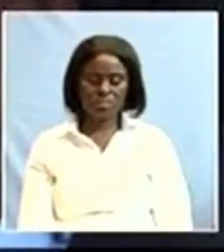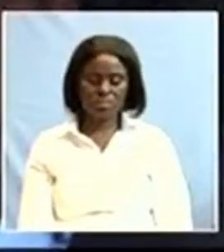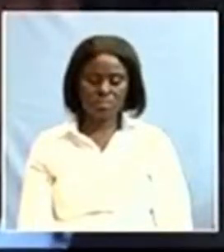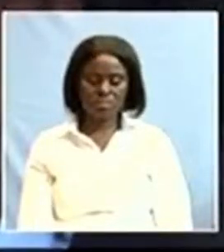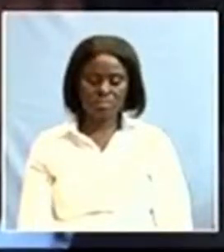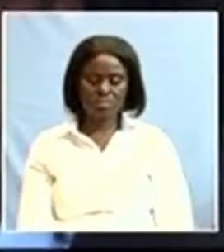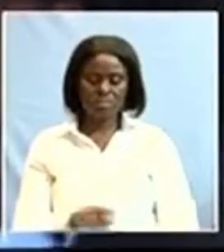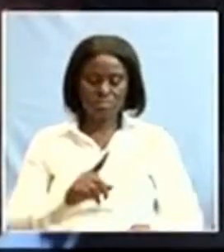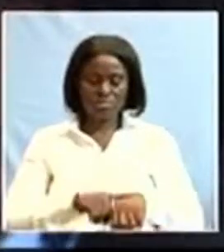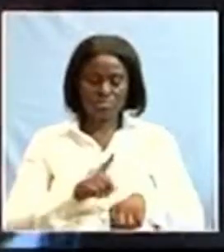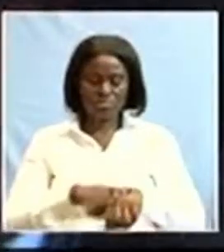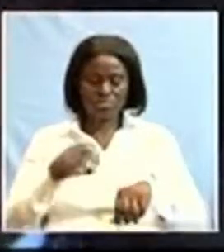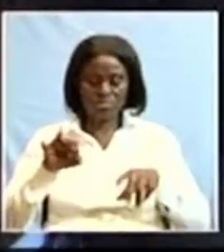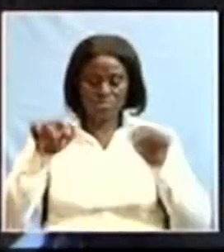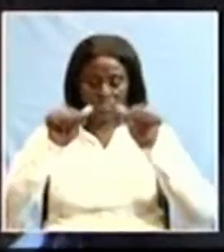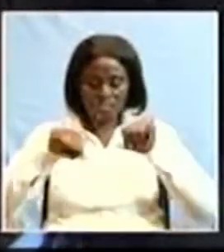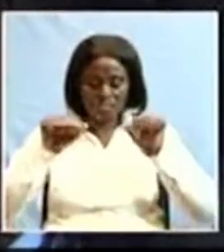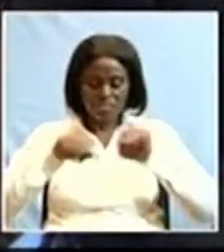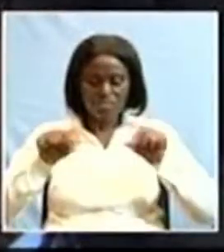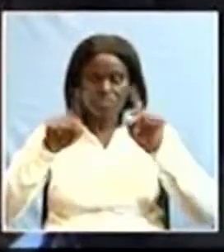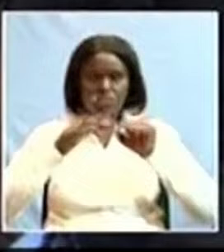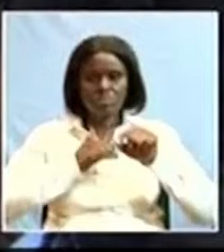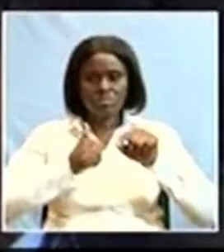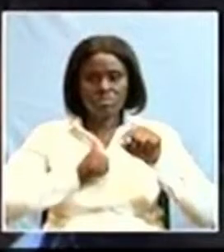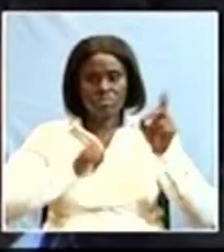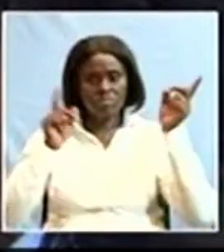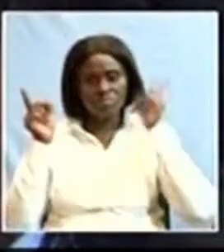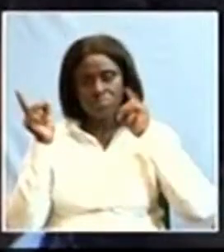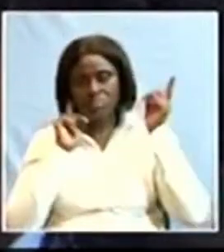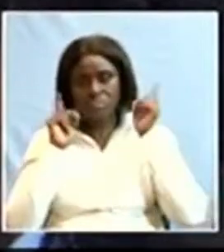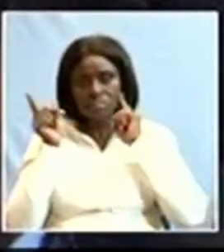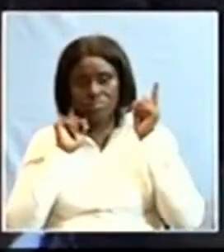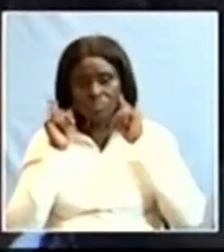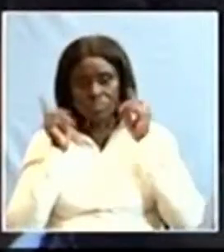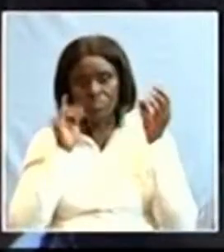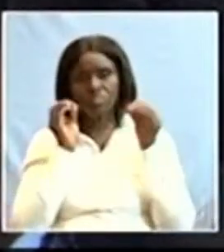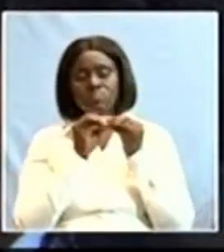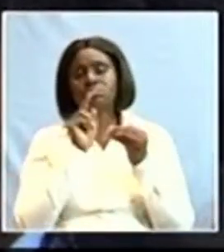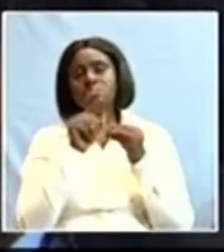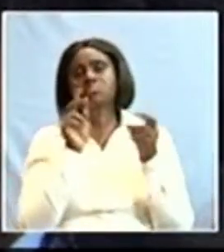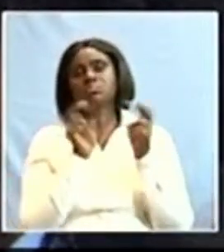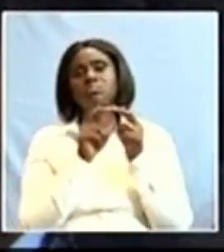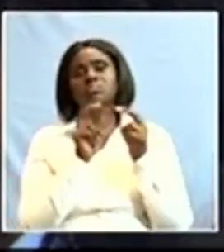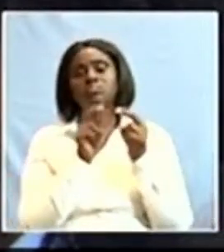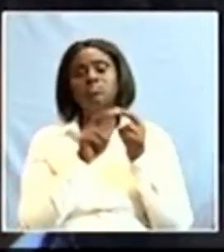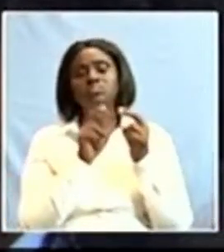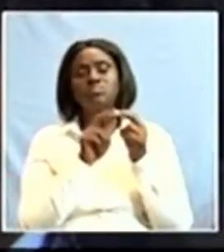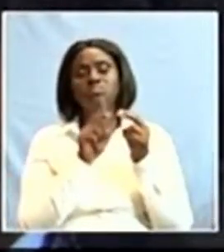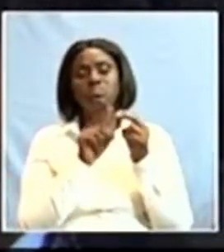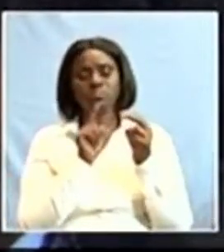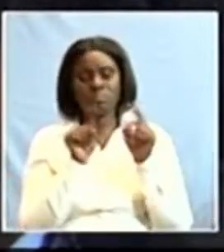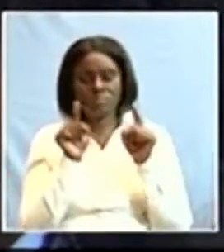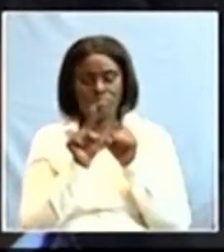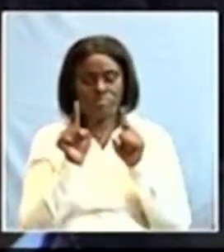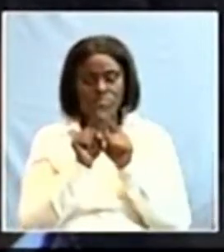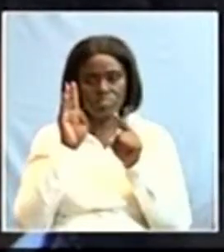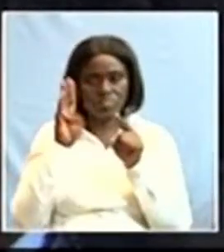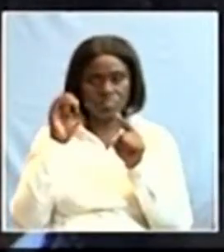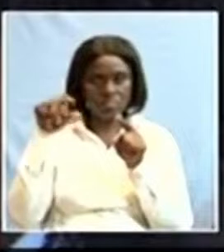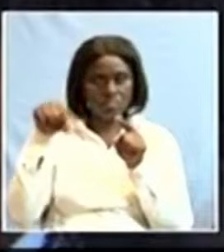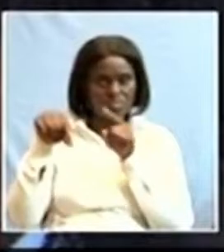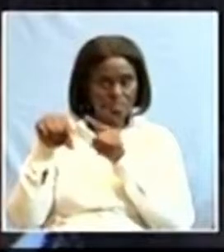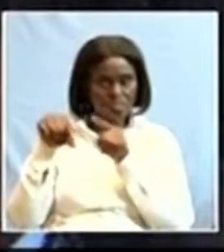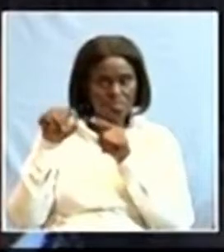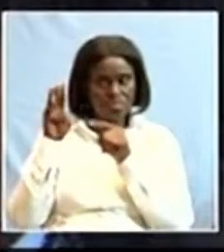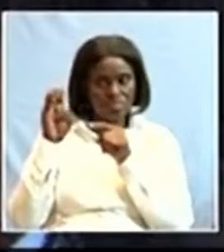of the audit, that's when I got to know of the contract and the BOQs and